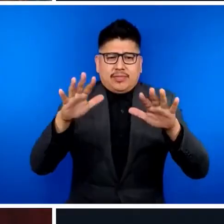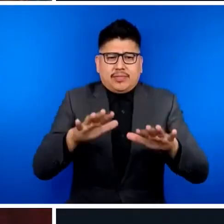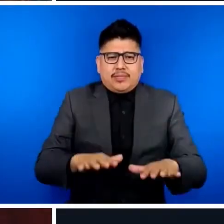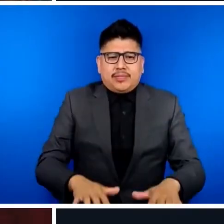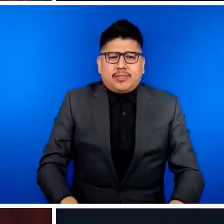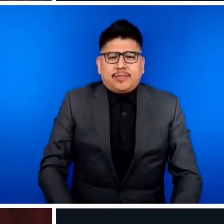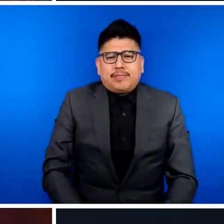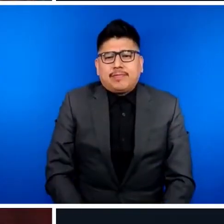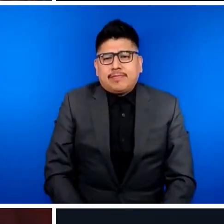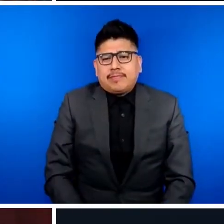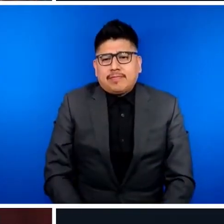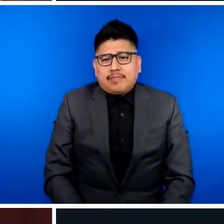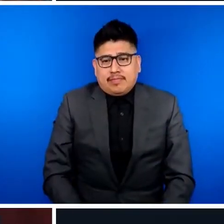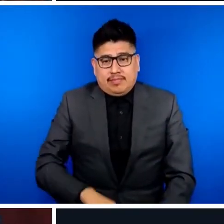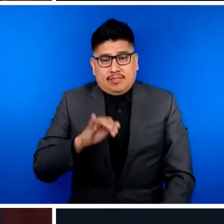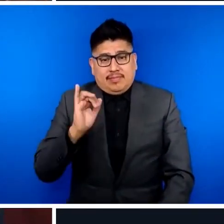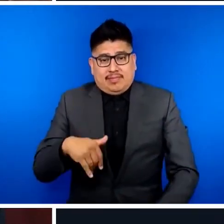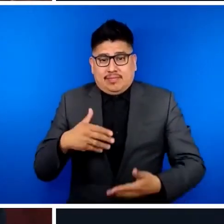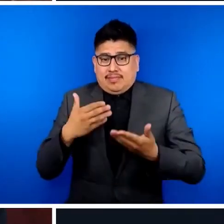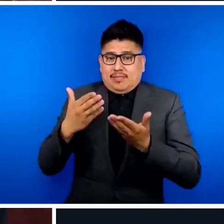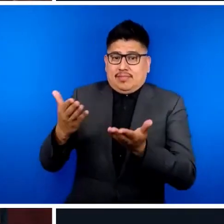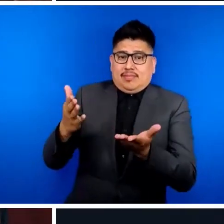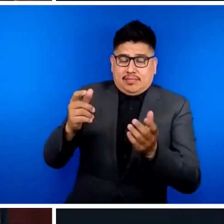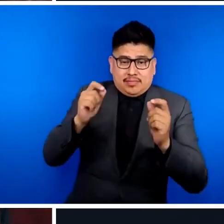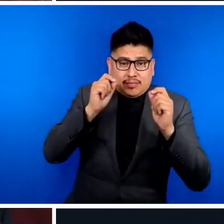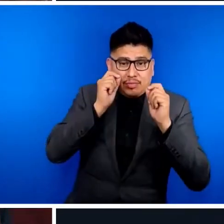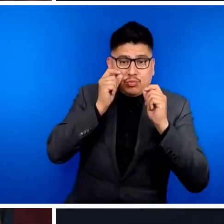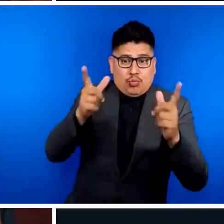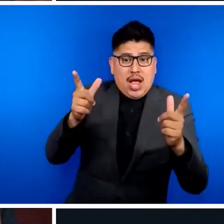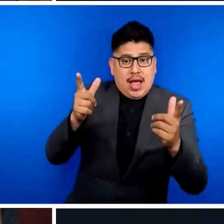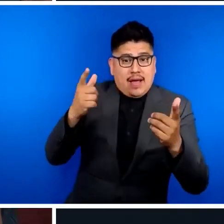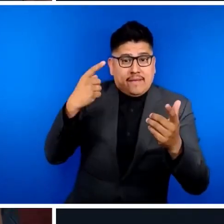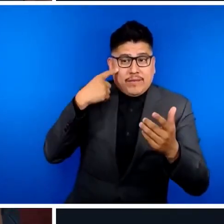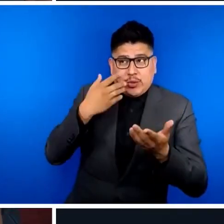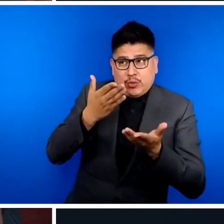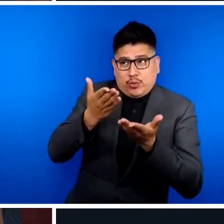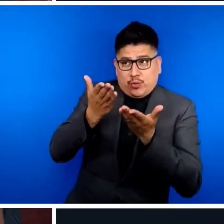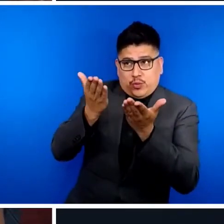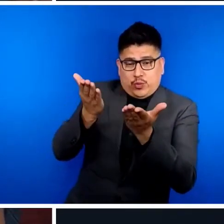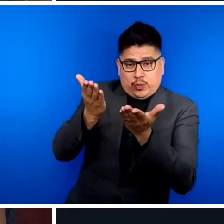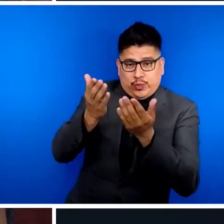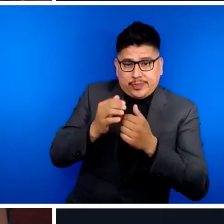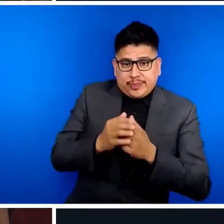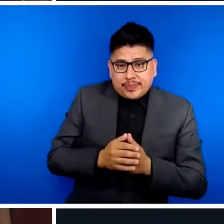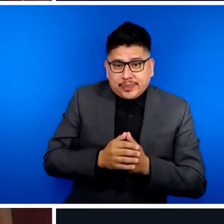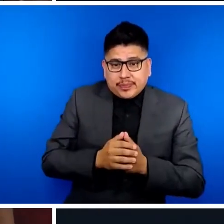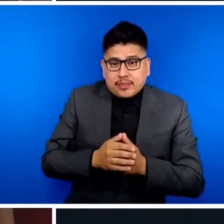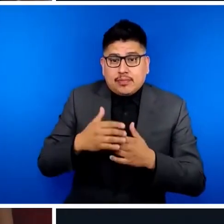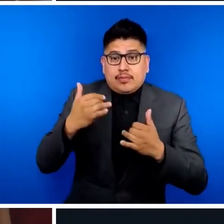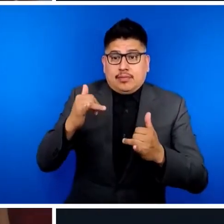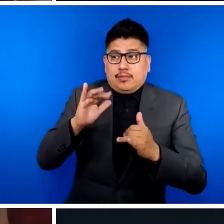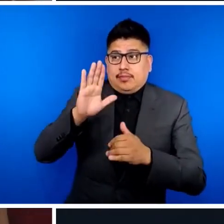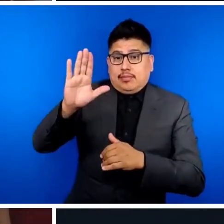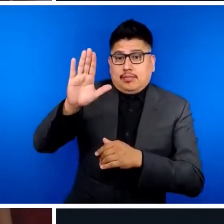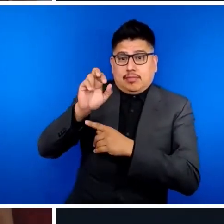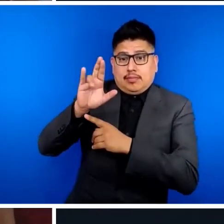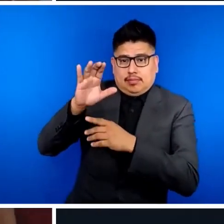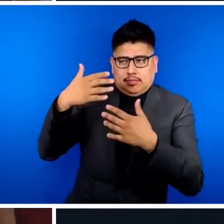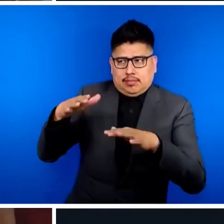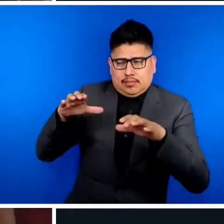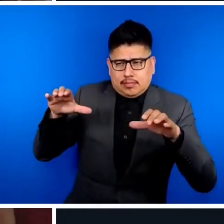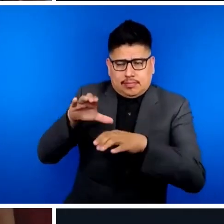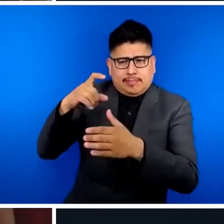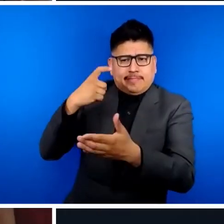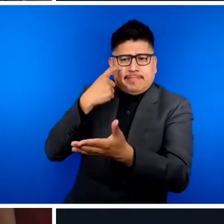So we have a surprise for Eric and Amy. In recognition of Eric's actions above and beyond the call